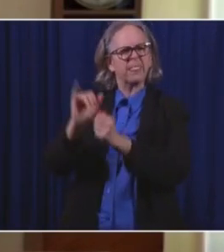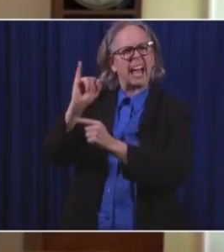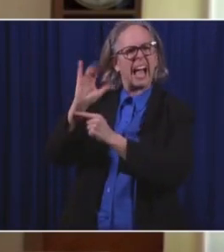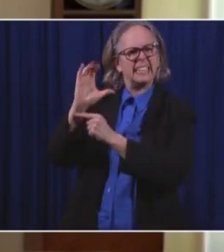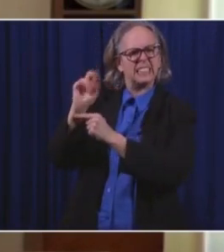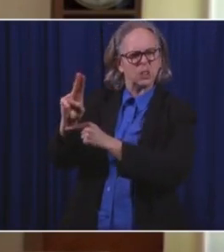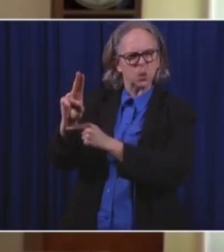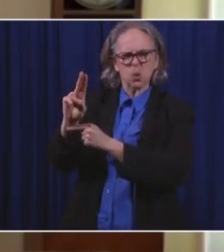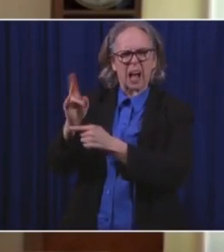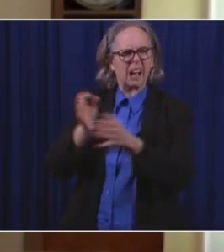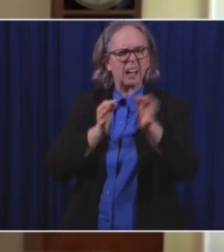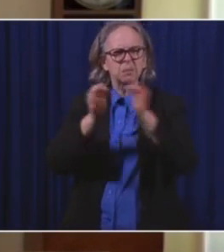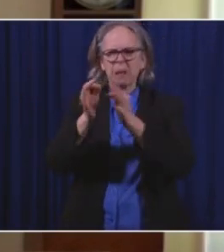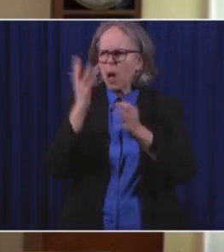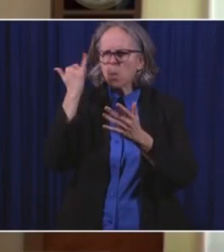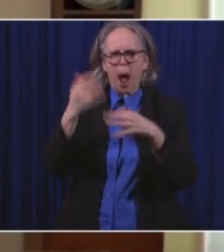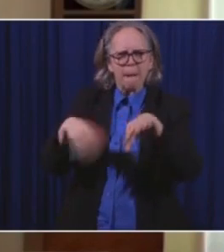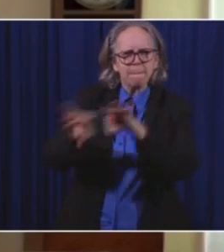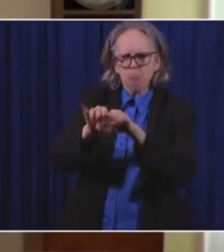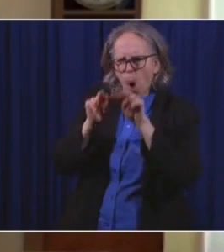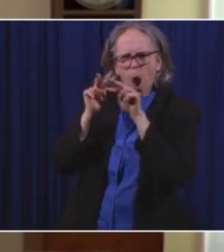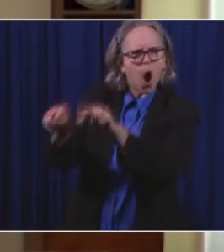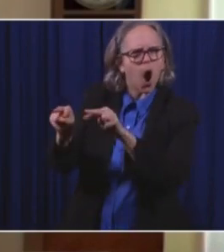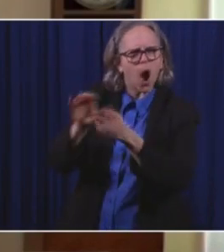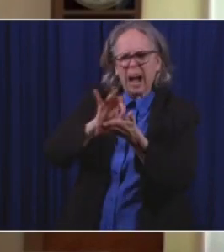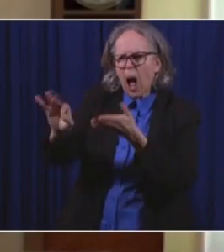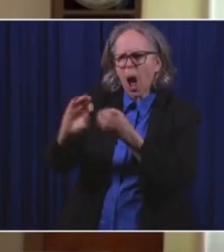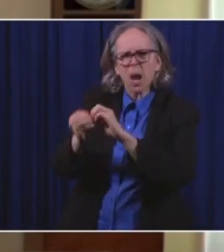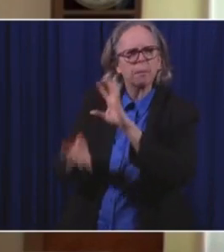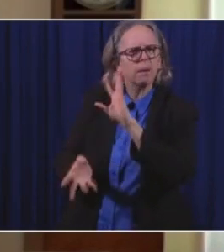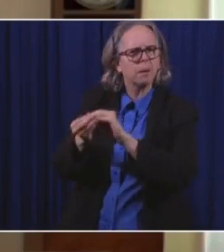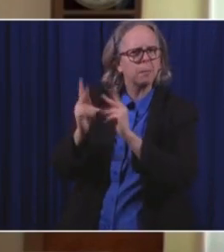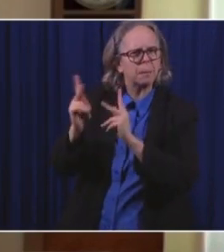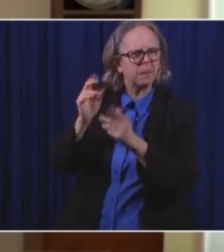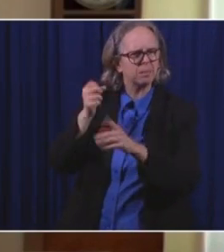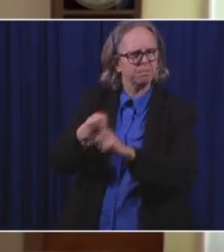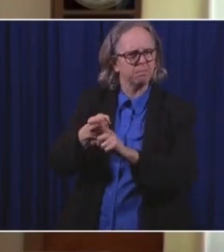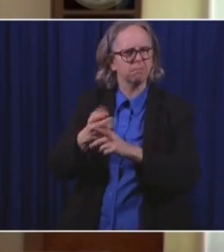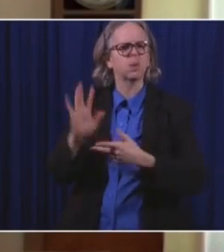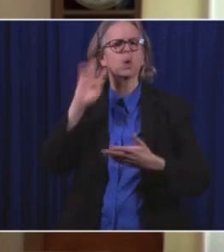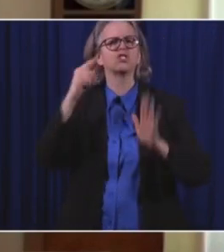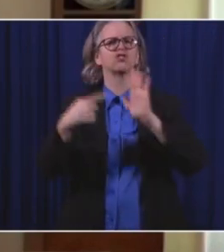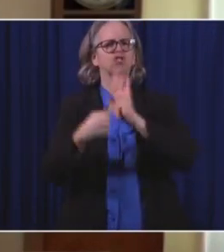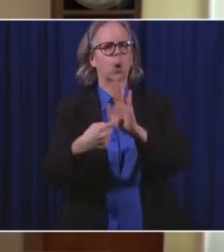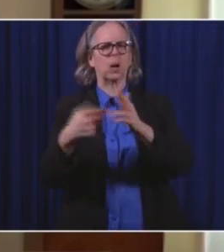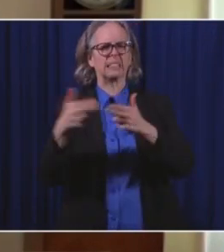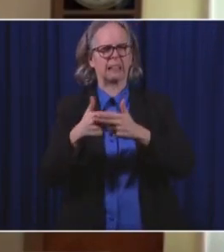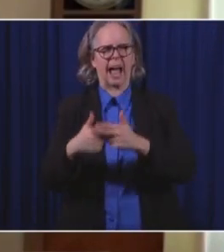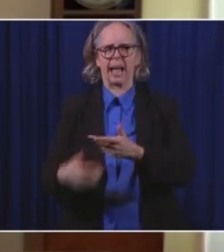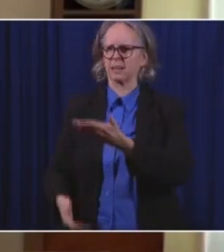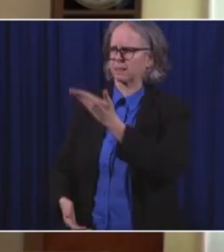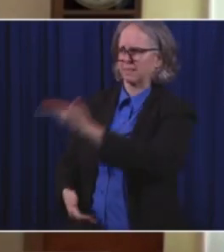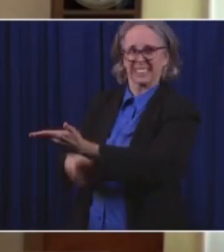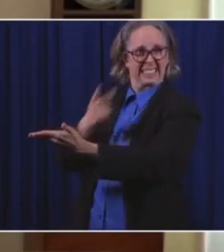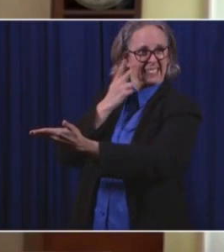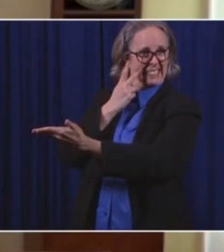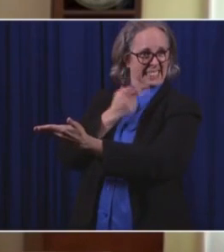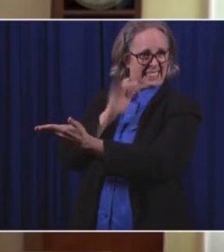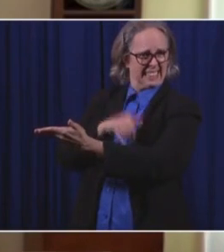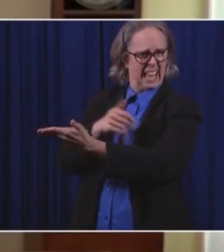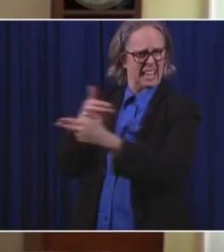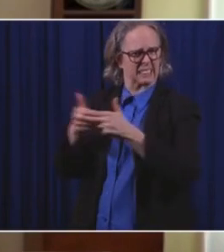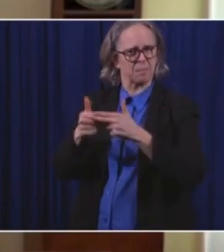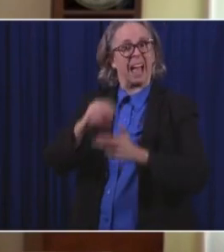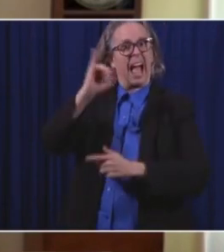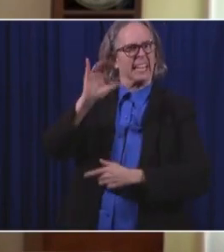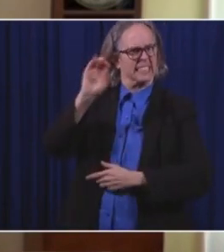the virus is so rampant throughout the state. And there'll be a slide, Eric is going to put a slide up here, which is our ICU